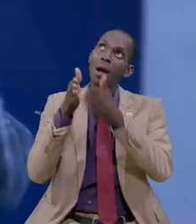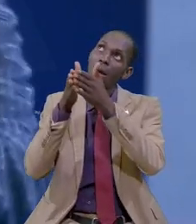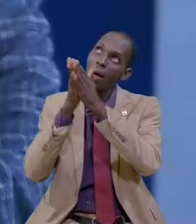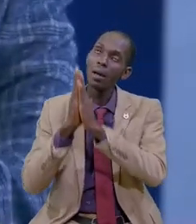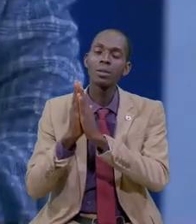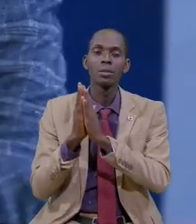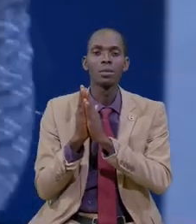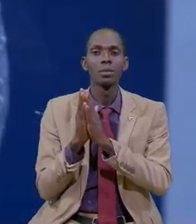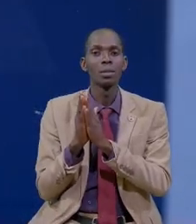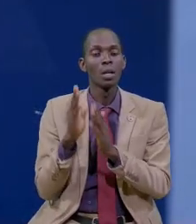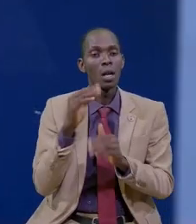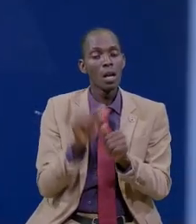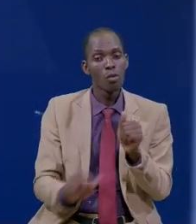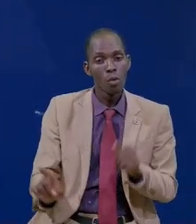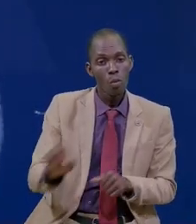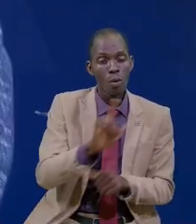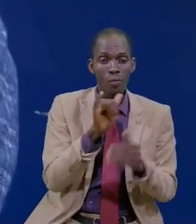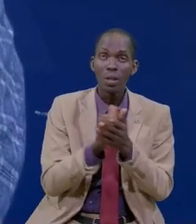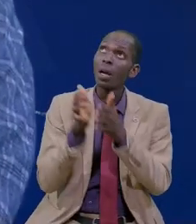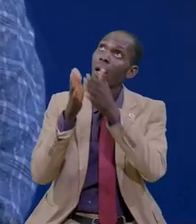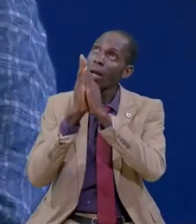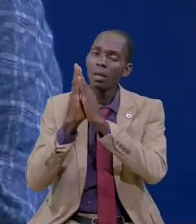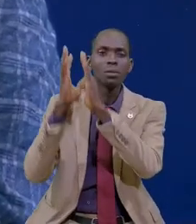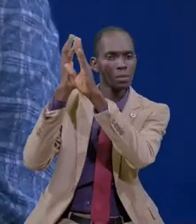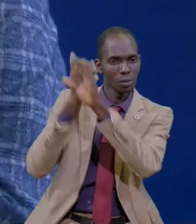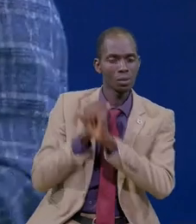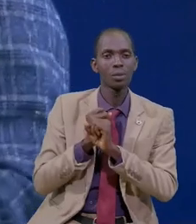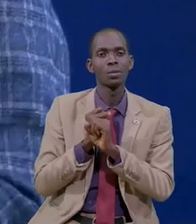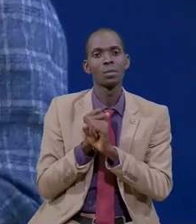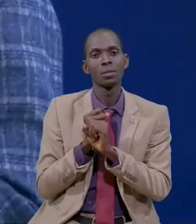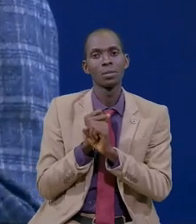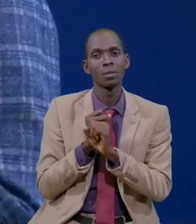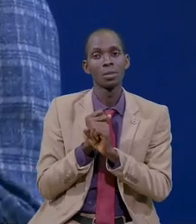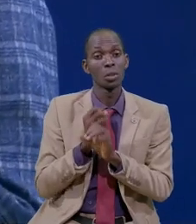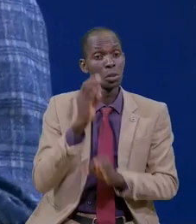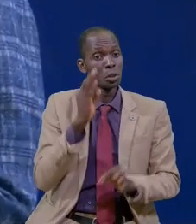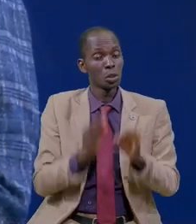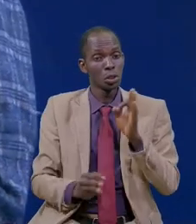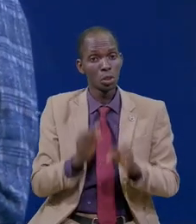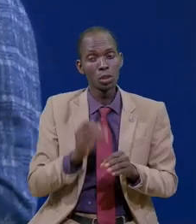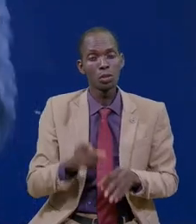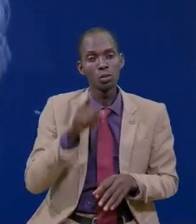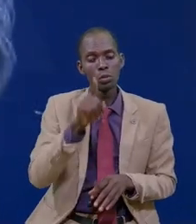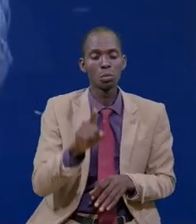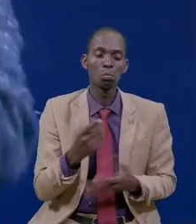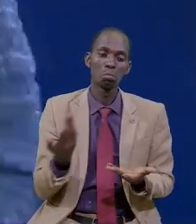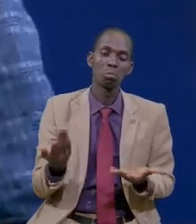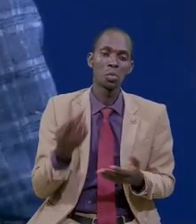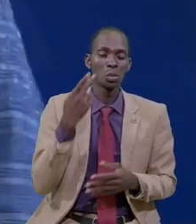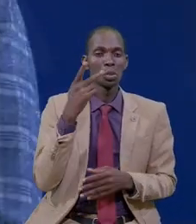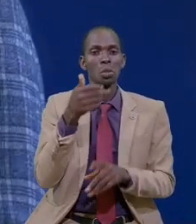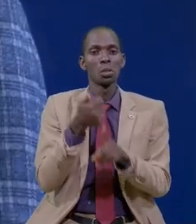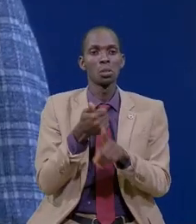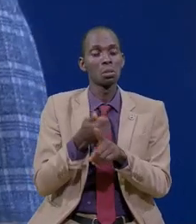demandait. Everyone that asks, receives. Et quiconque demande, reçoit. If you count yourself impossible to